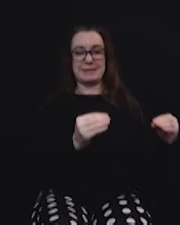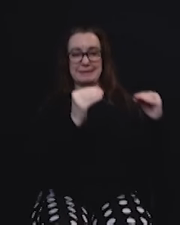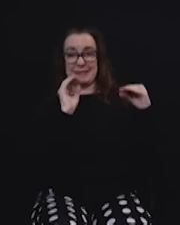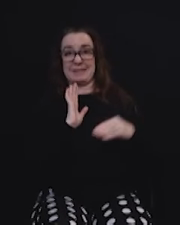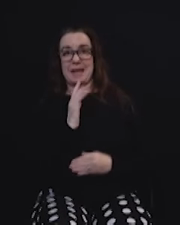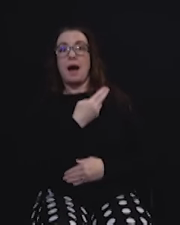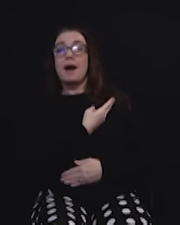us